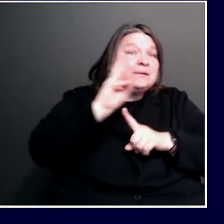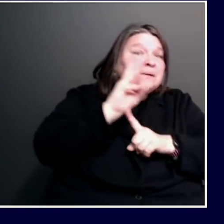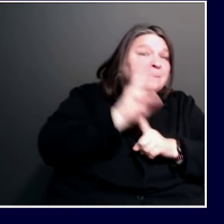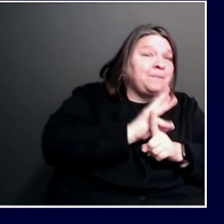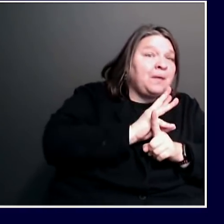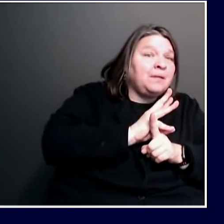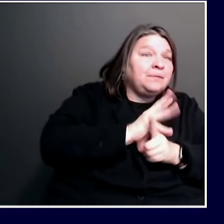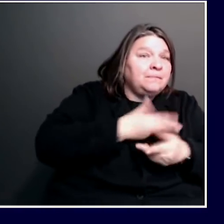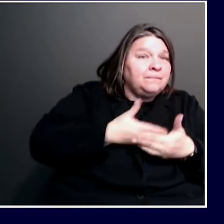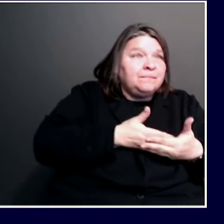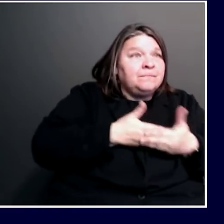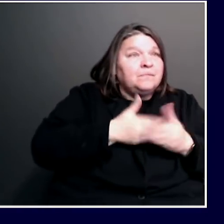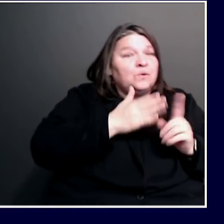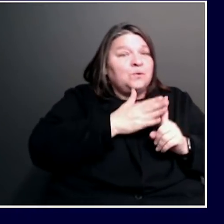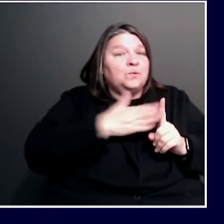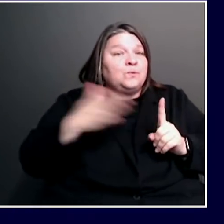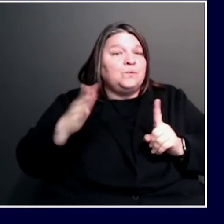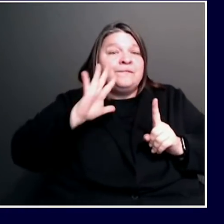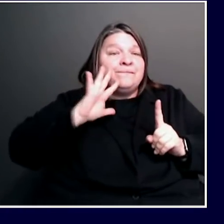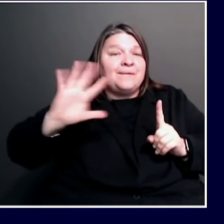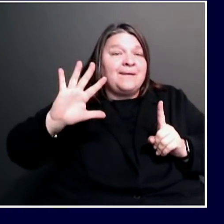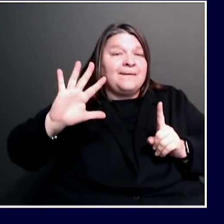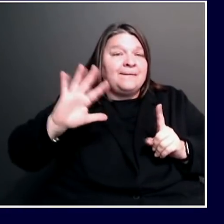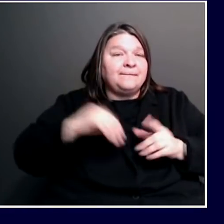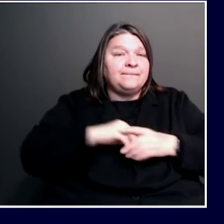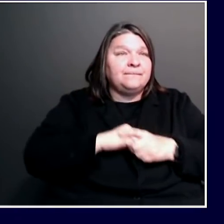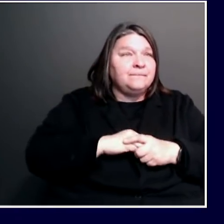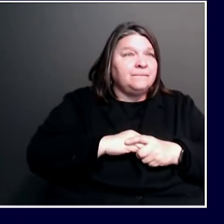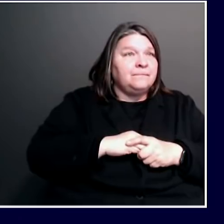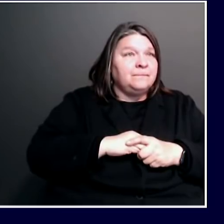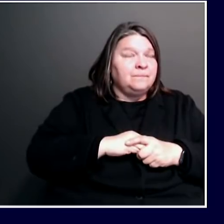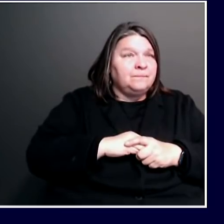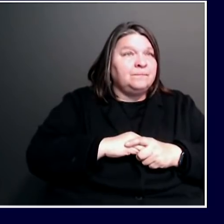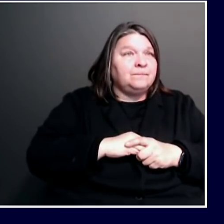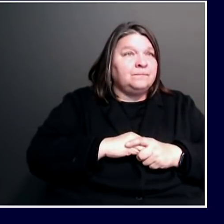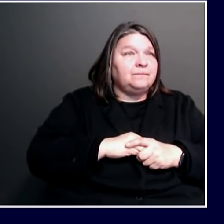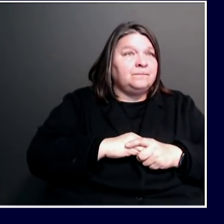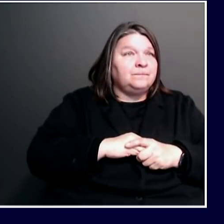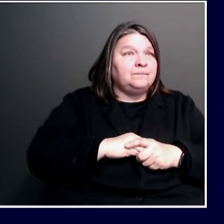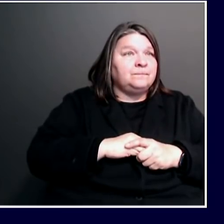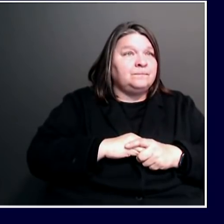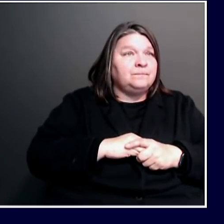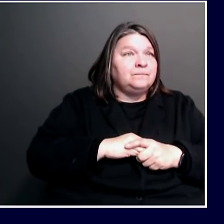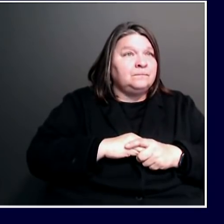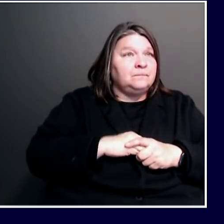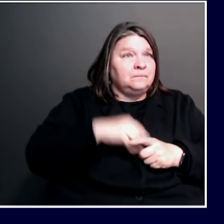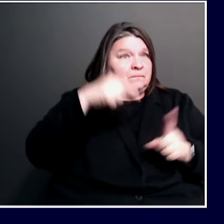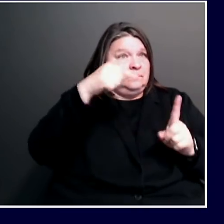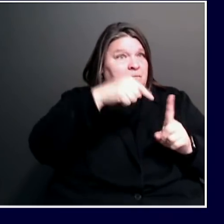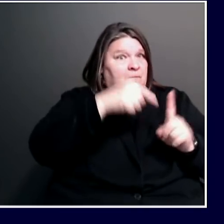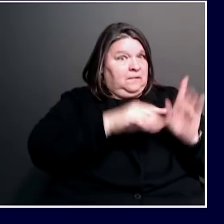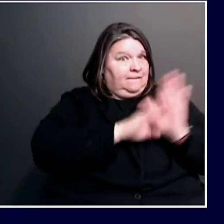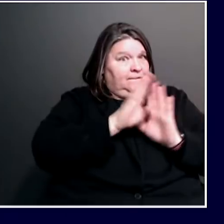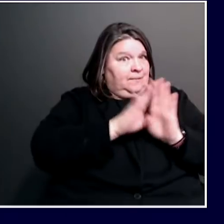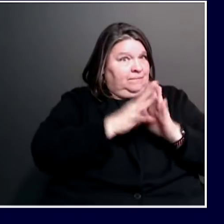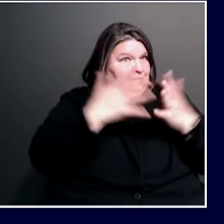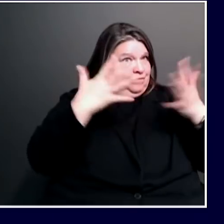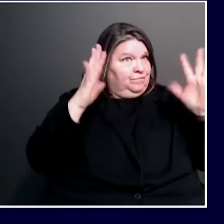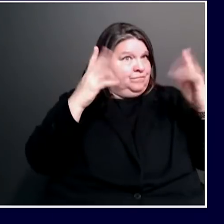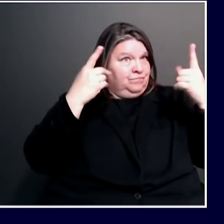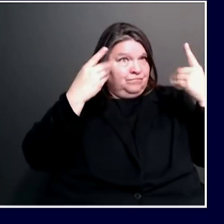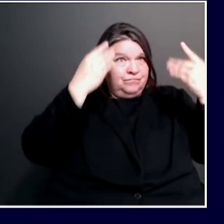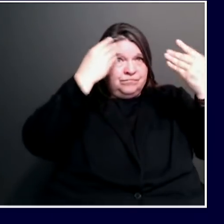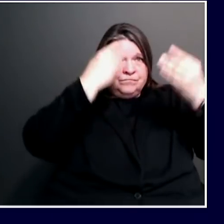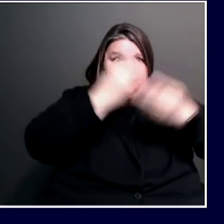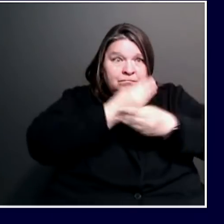old. So my question with that is, when that is developed, when that is, widespread, what is the